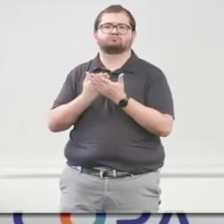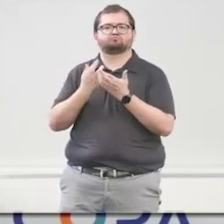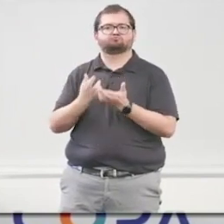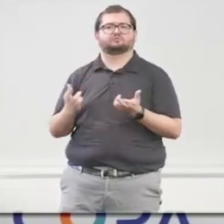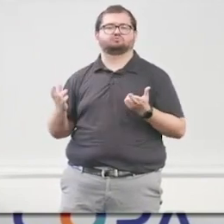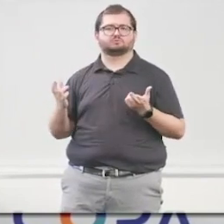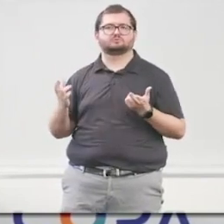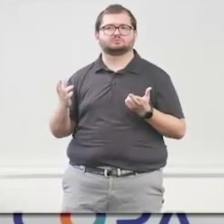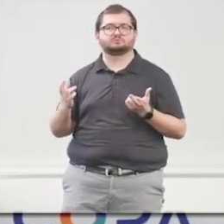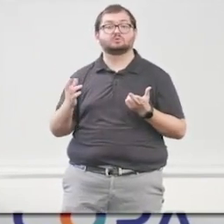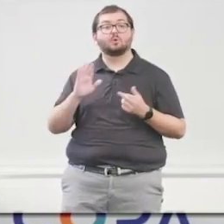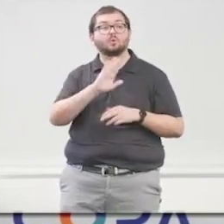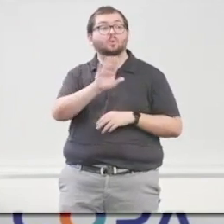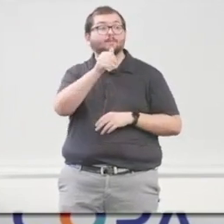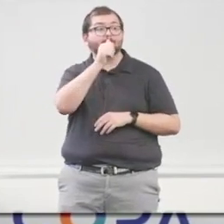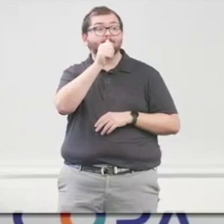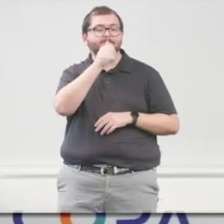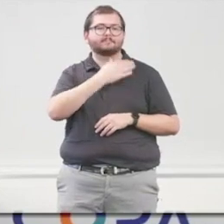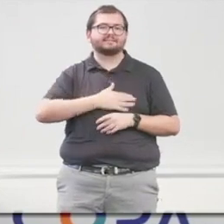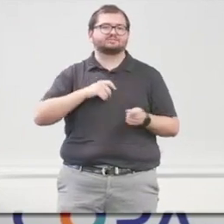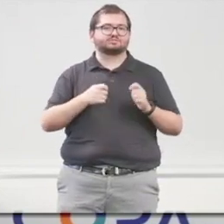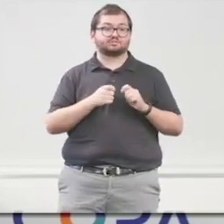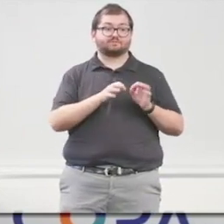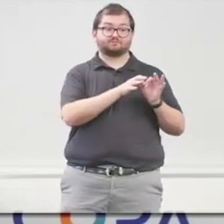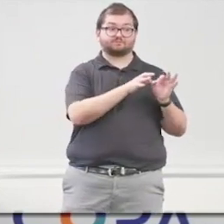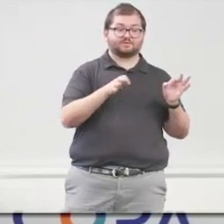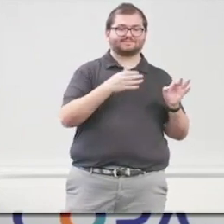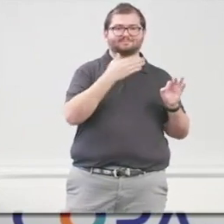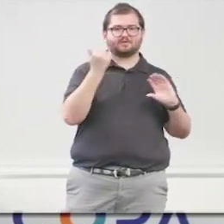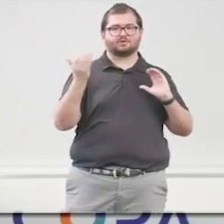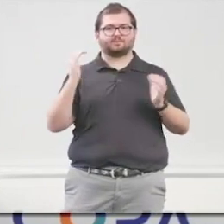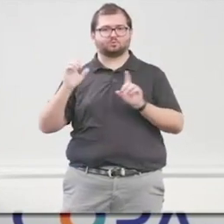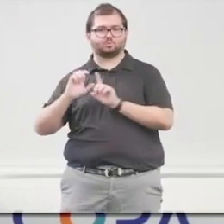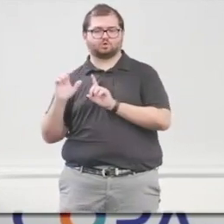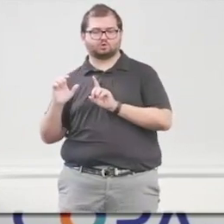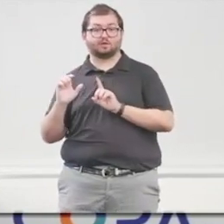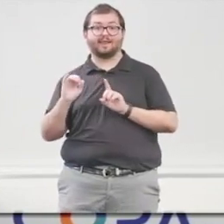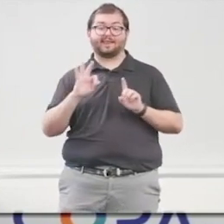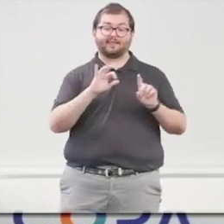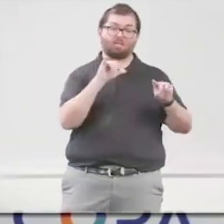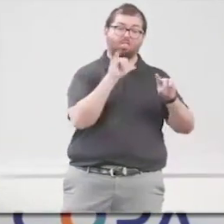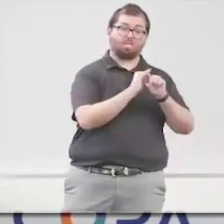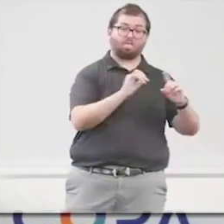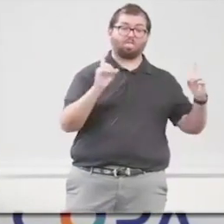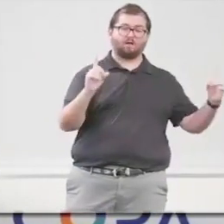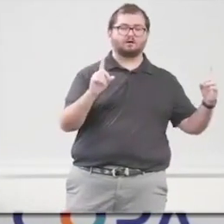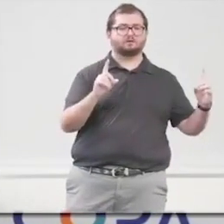there. Change your passwords. Passphrases are better than passwords. And the longer the passwords, the better. It just takes longer to